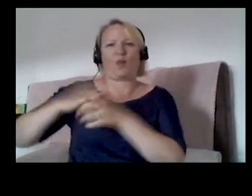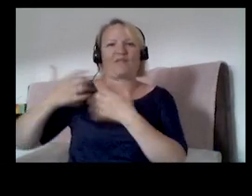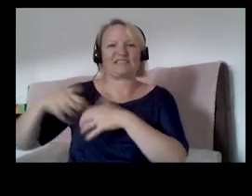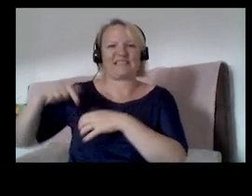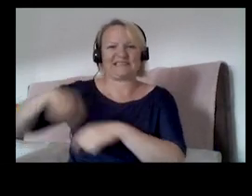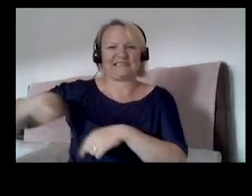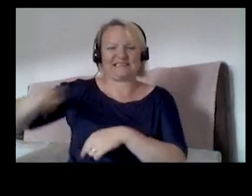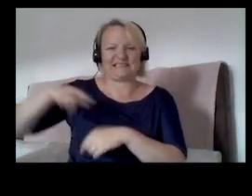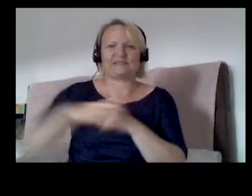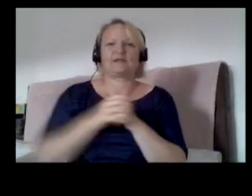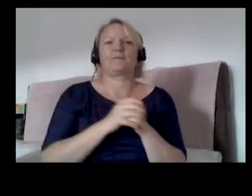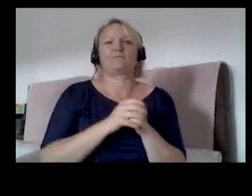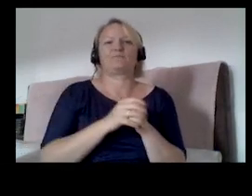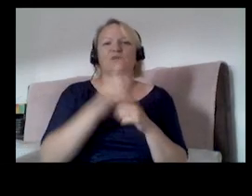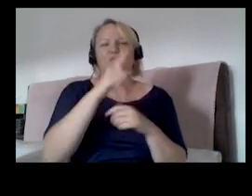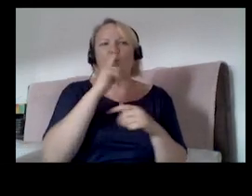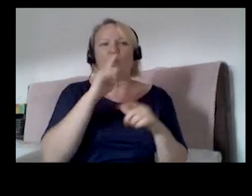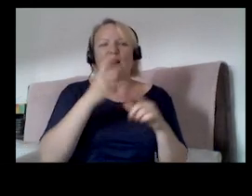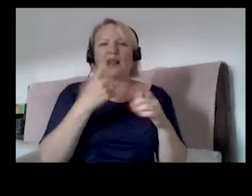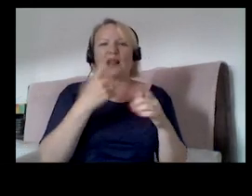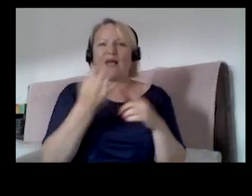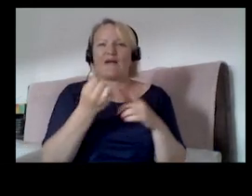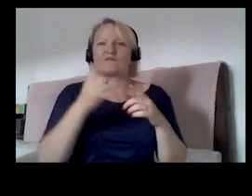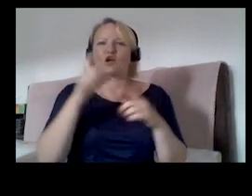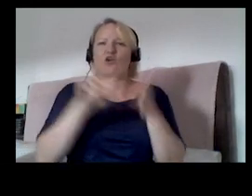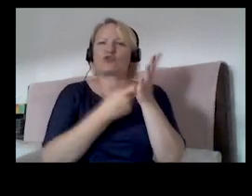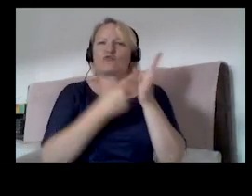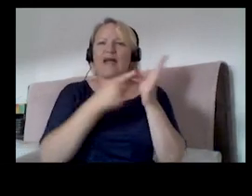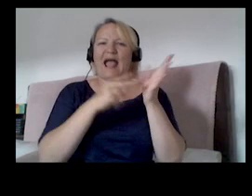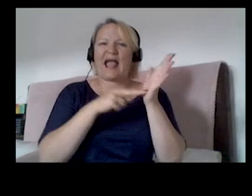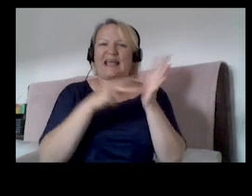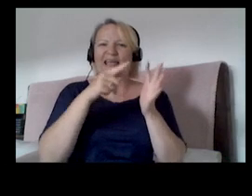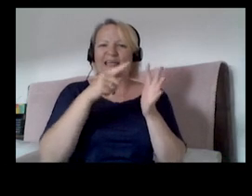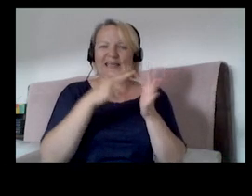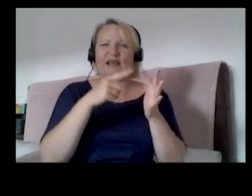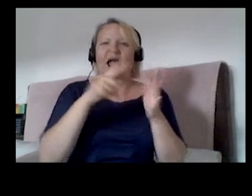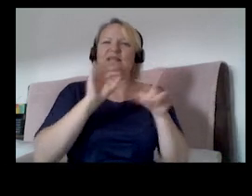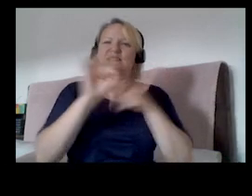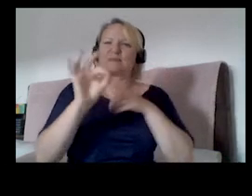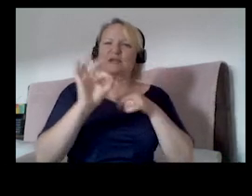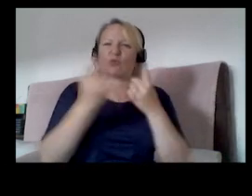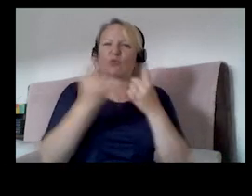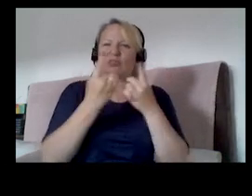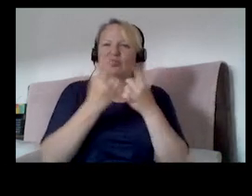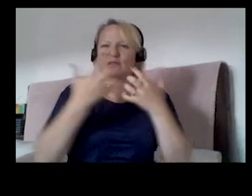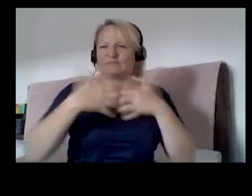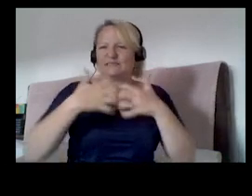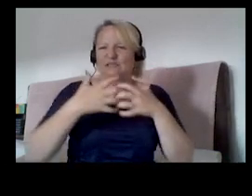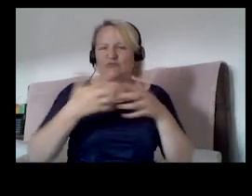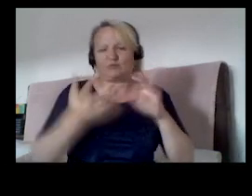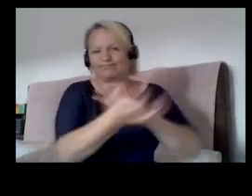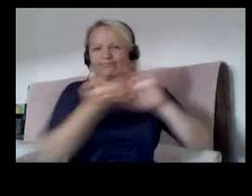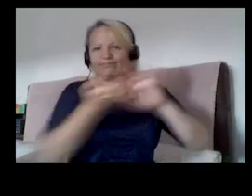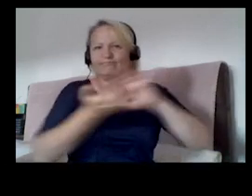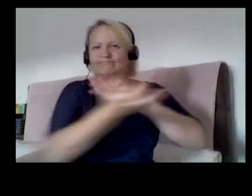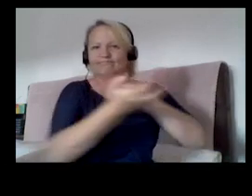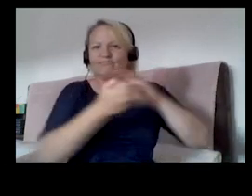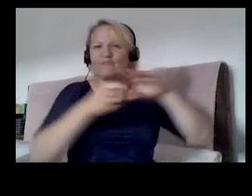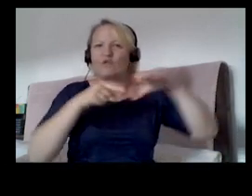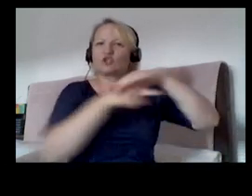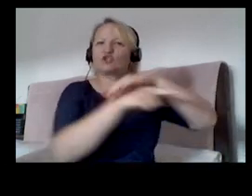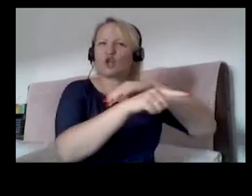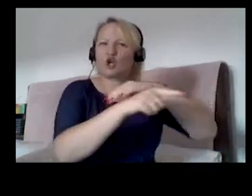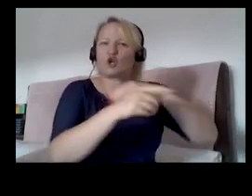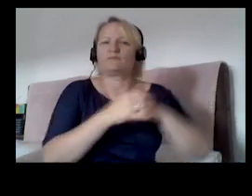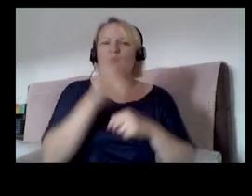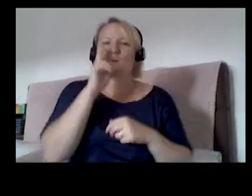local facilities, and other equipment to support tunnel construction, such as cranes and special vehicles to carry segments into the